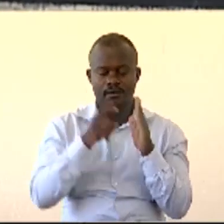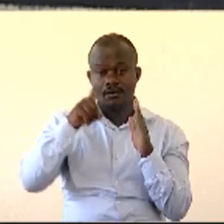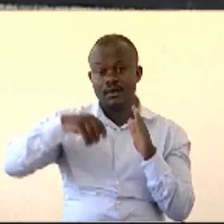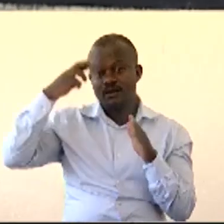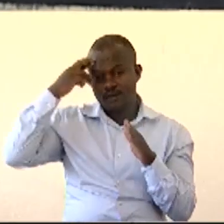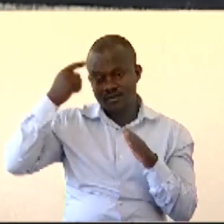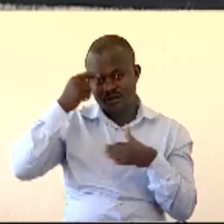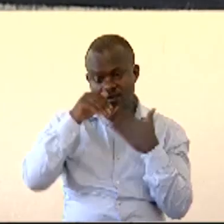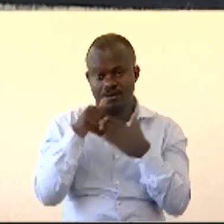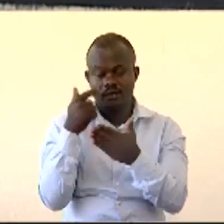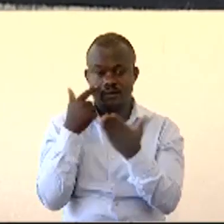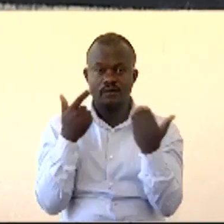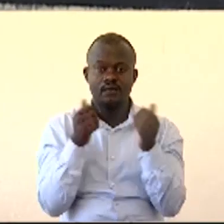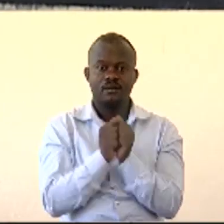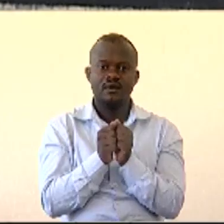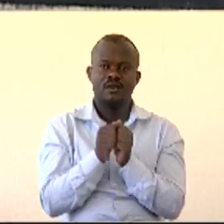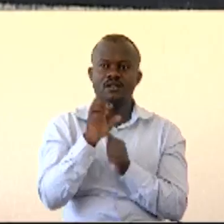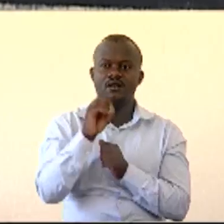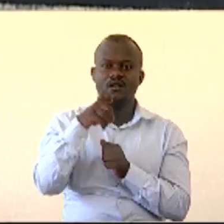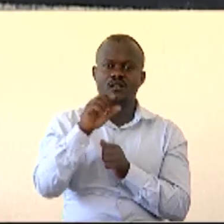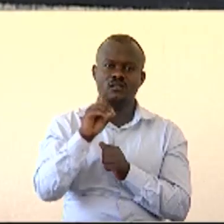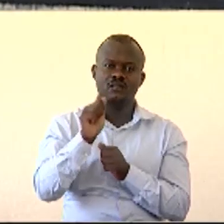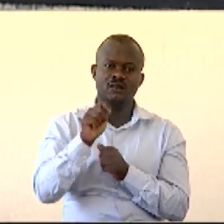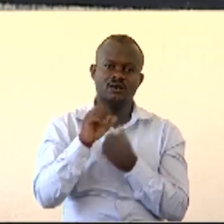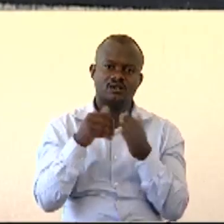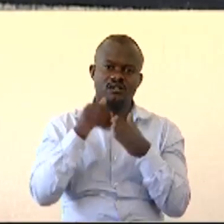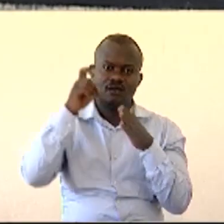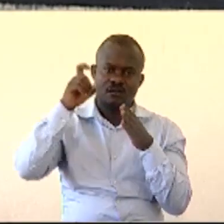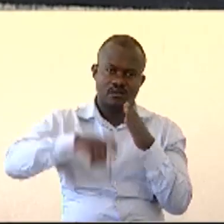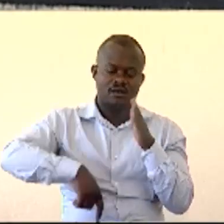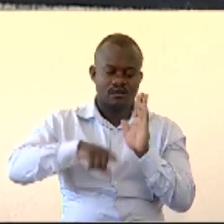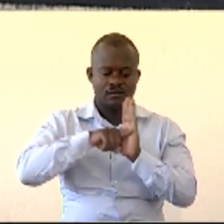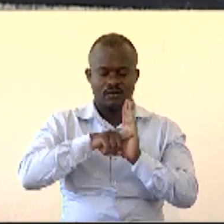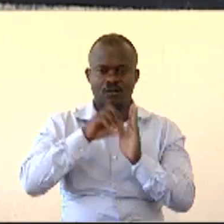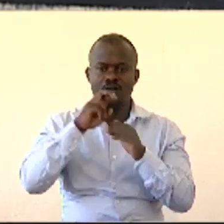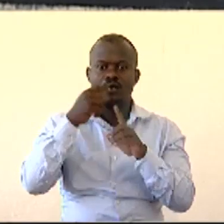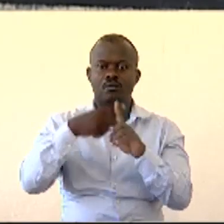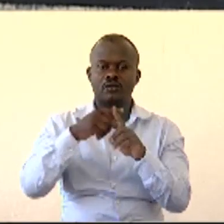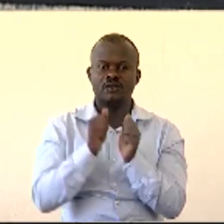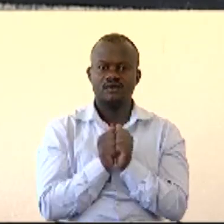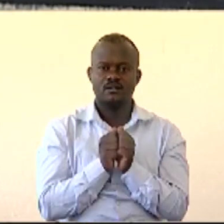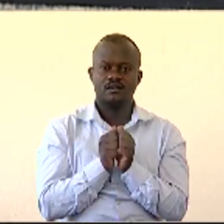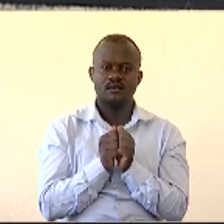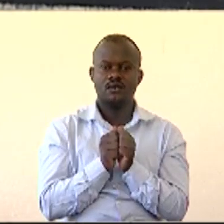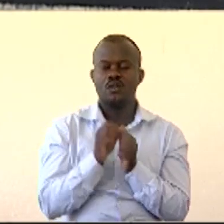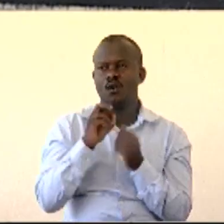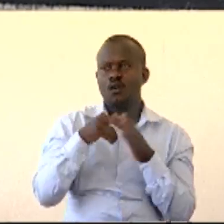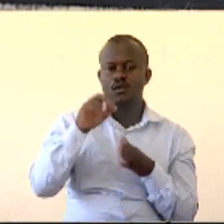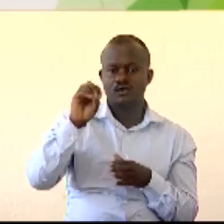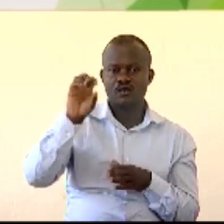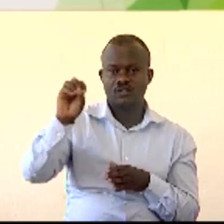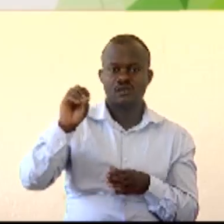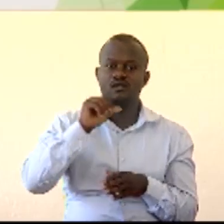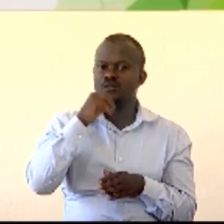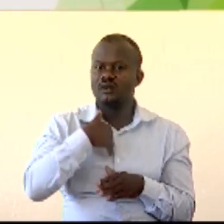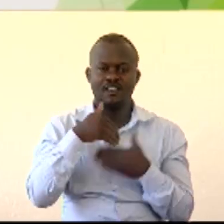you. The oxidation state has to be negative or positive, or 0. 0 doesn't have